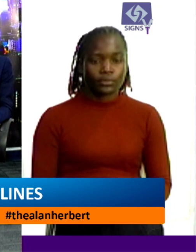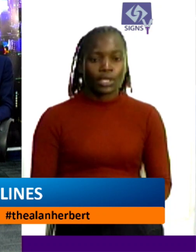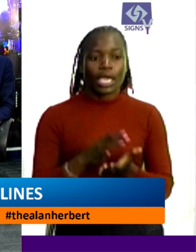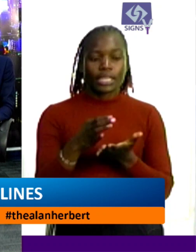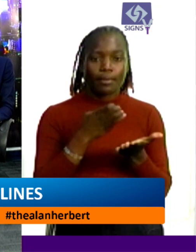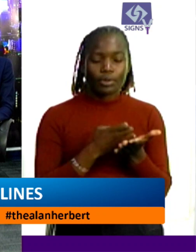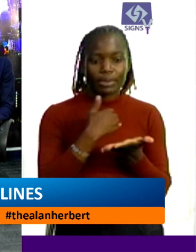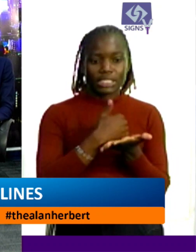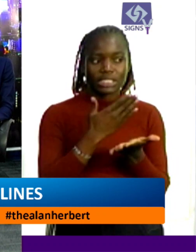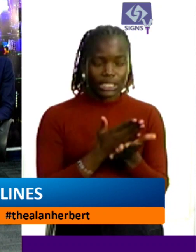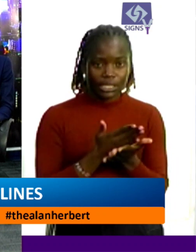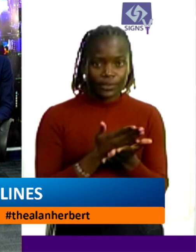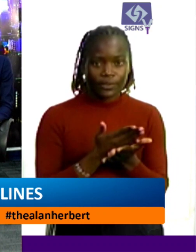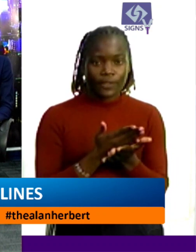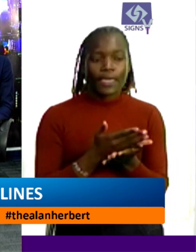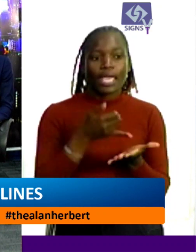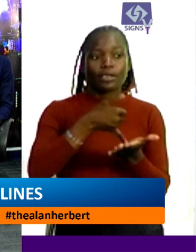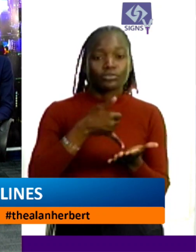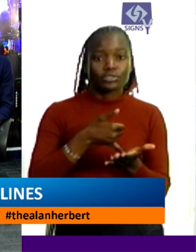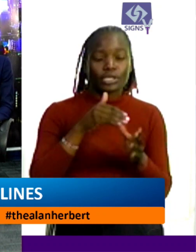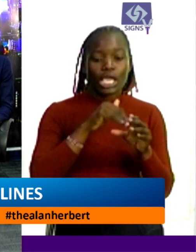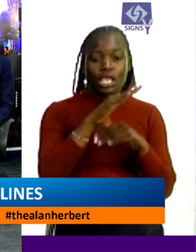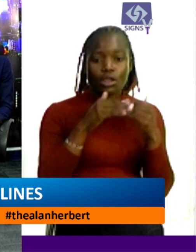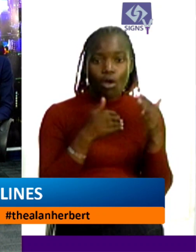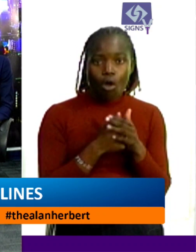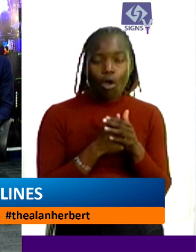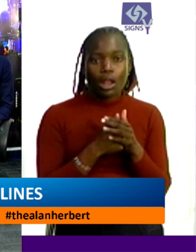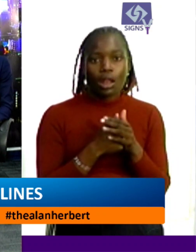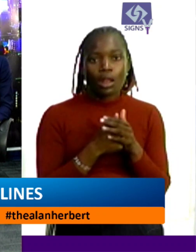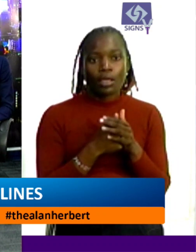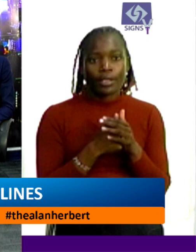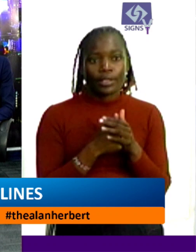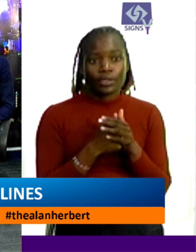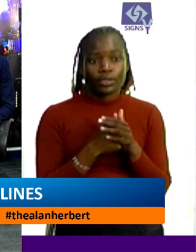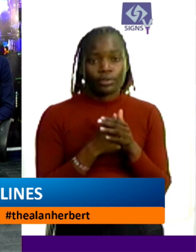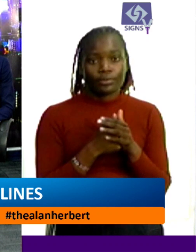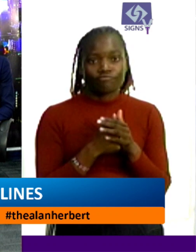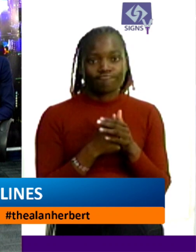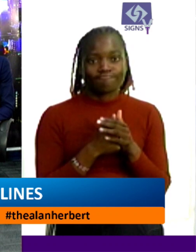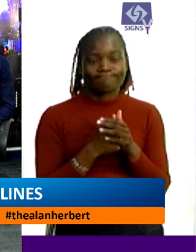employment sector, inclusivity in all aspects of life,